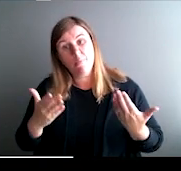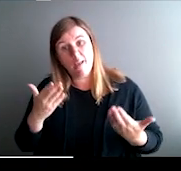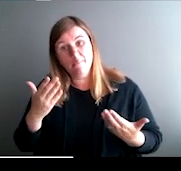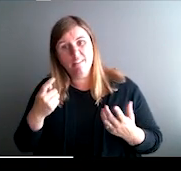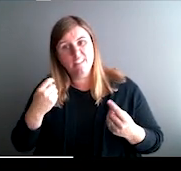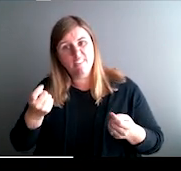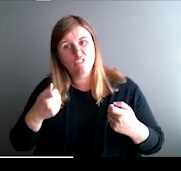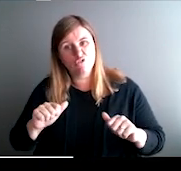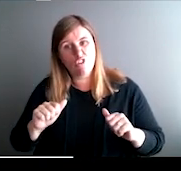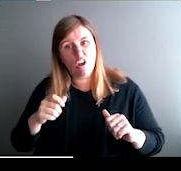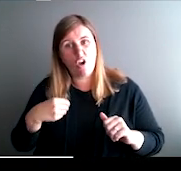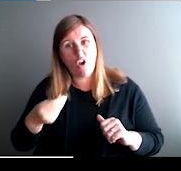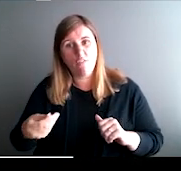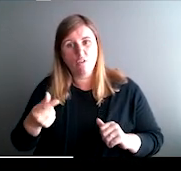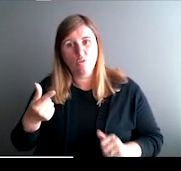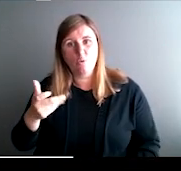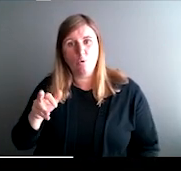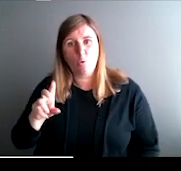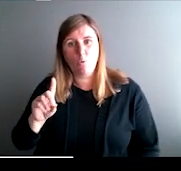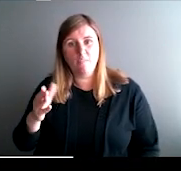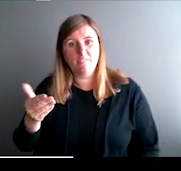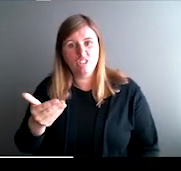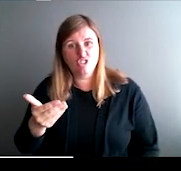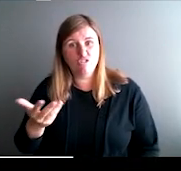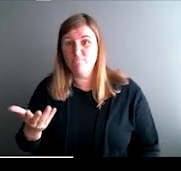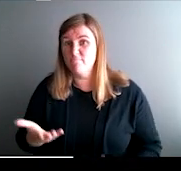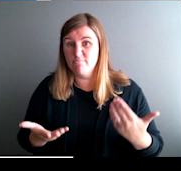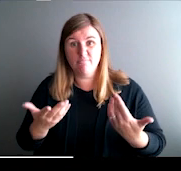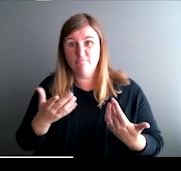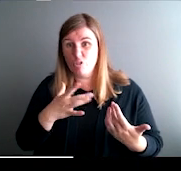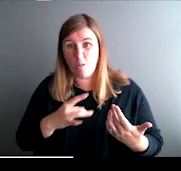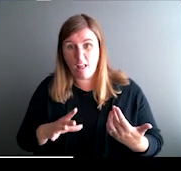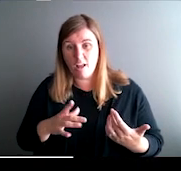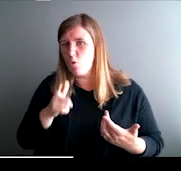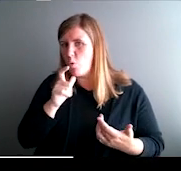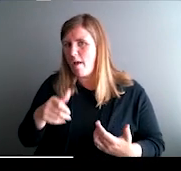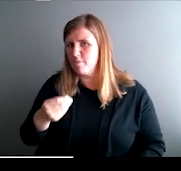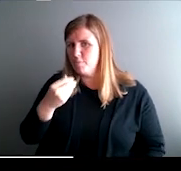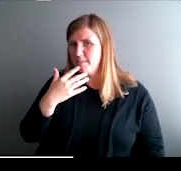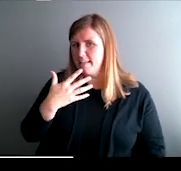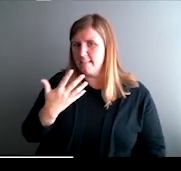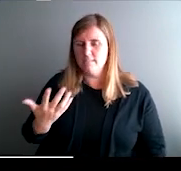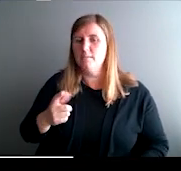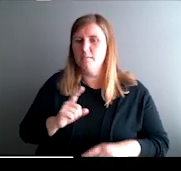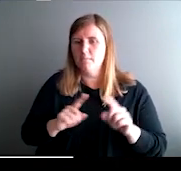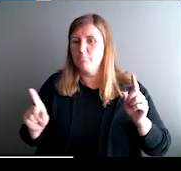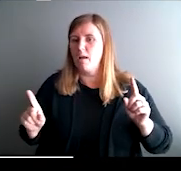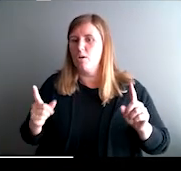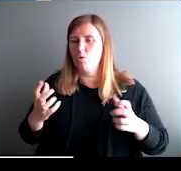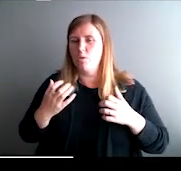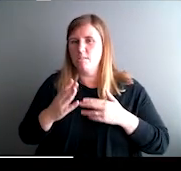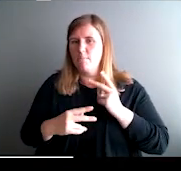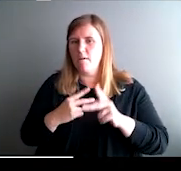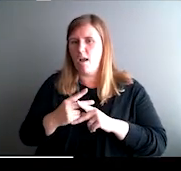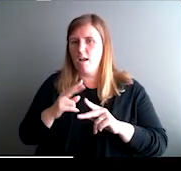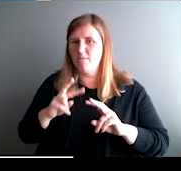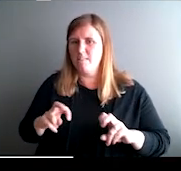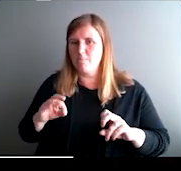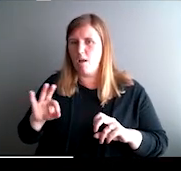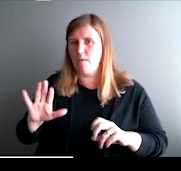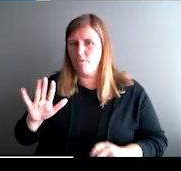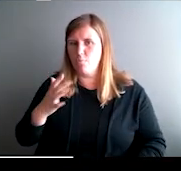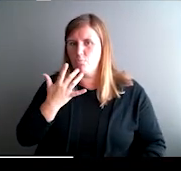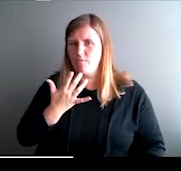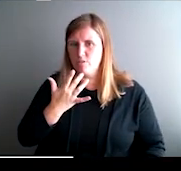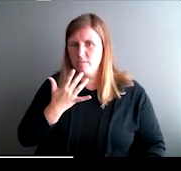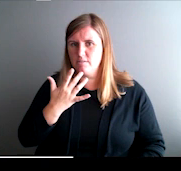try. Offer them some goldfish. If they don't want them, they don't have to take them, that kind of thing. But you do want some sort of assessment of preference so